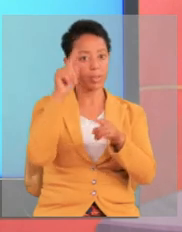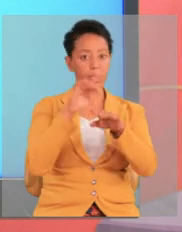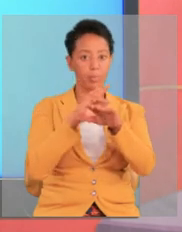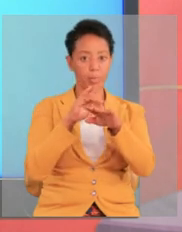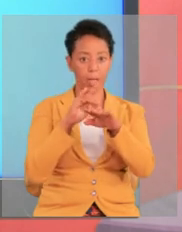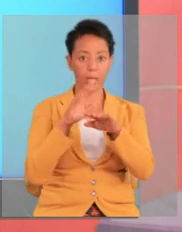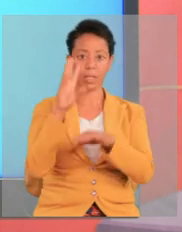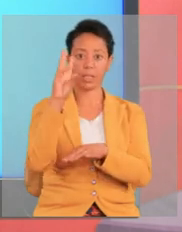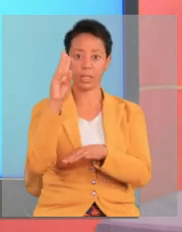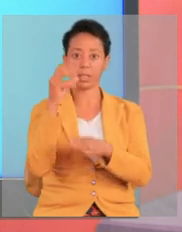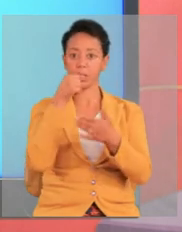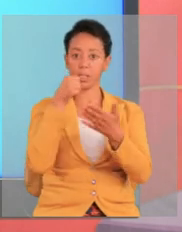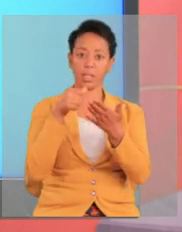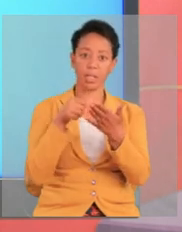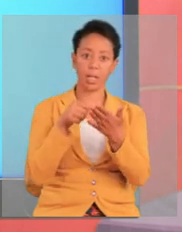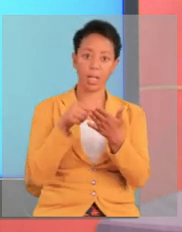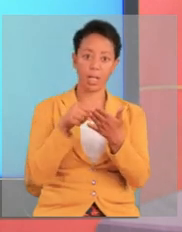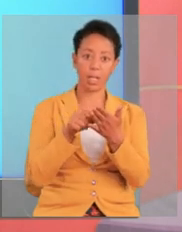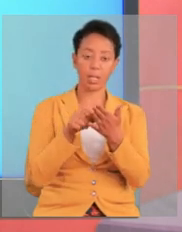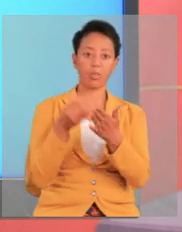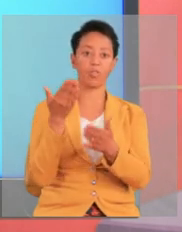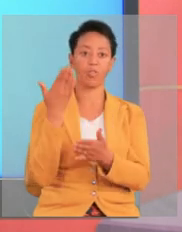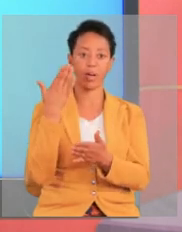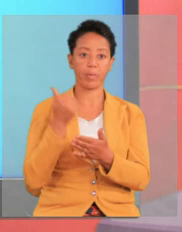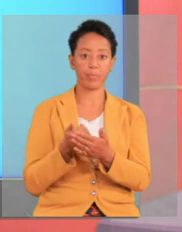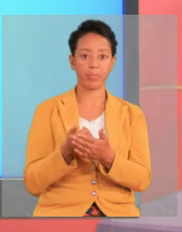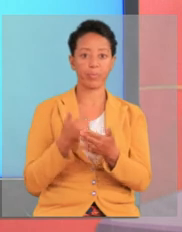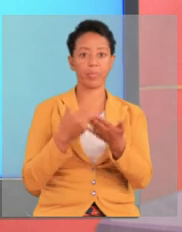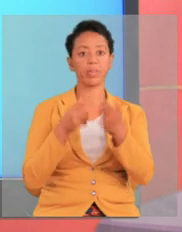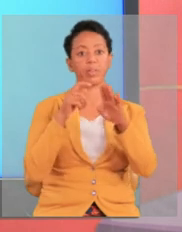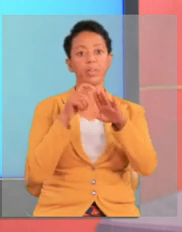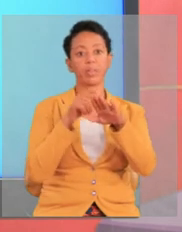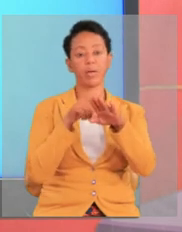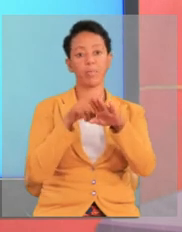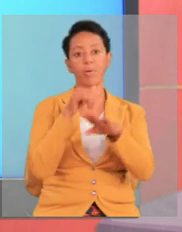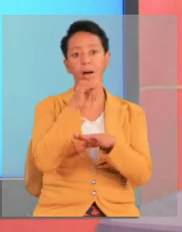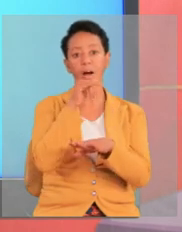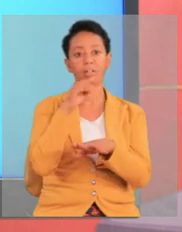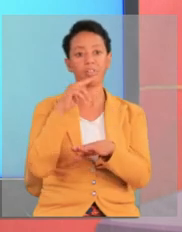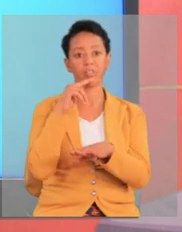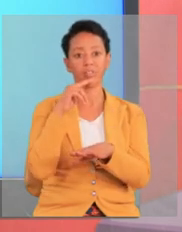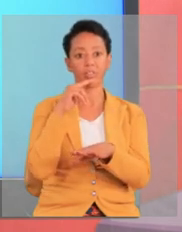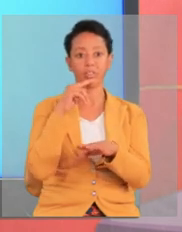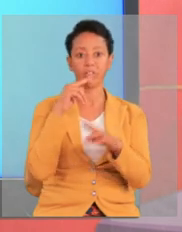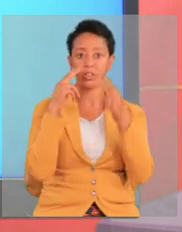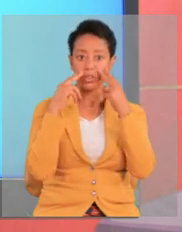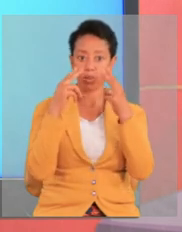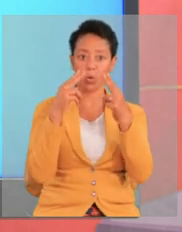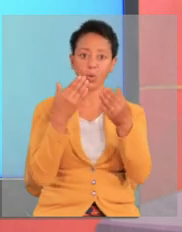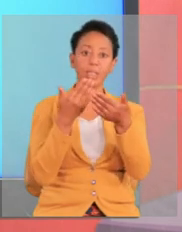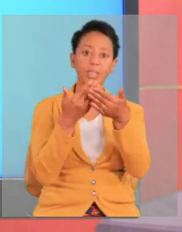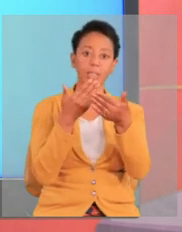far. You see? This is with time adverb. It shows that